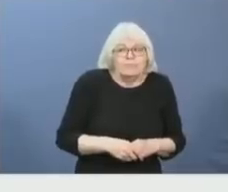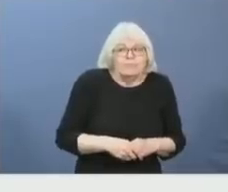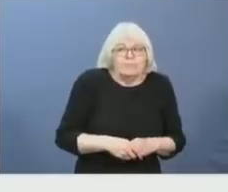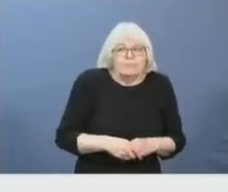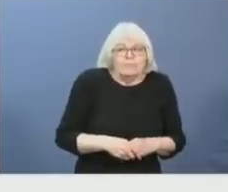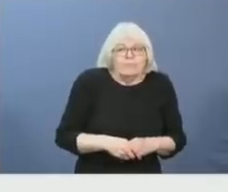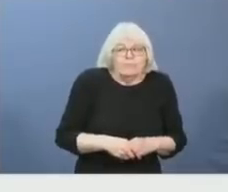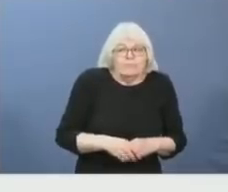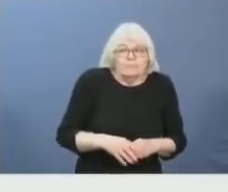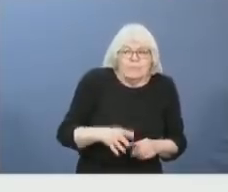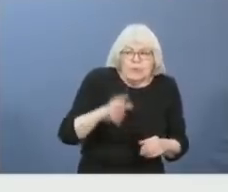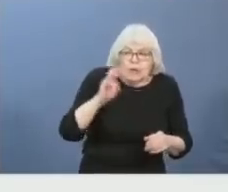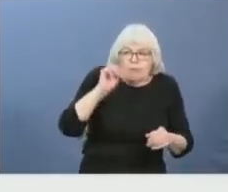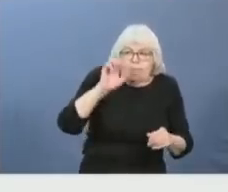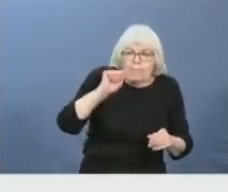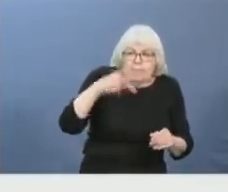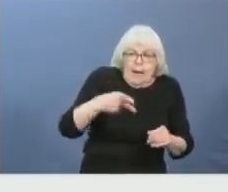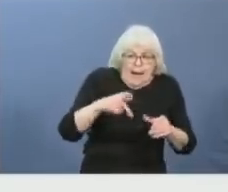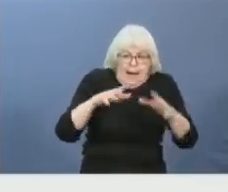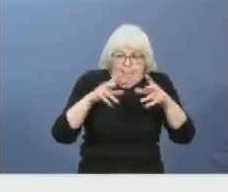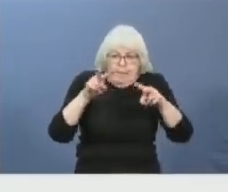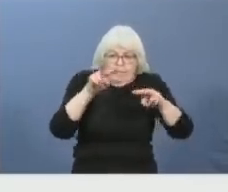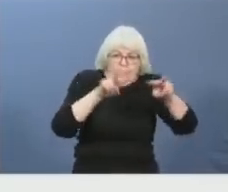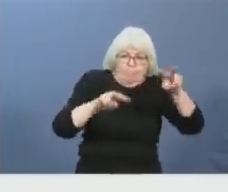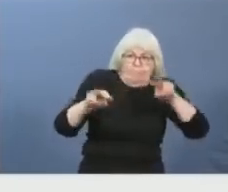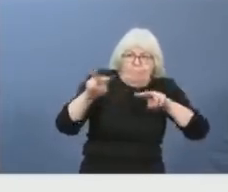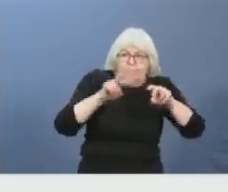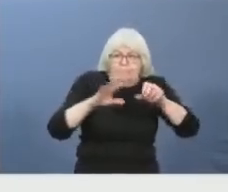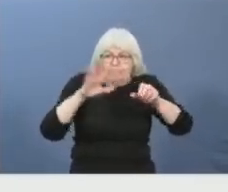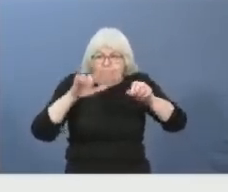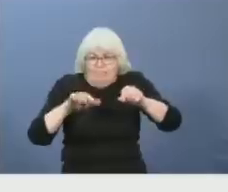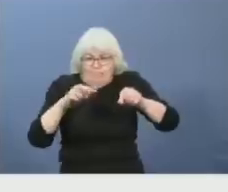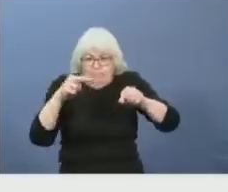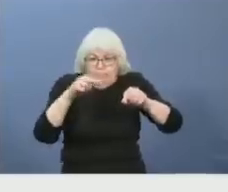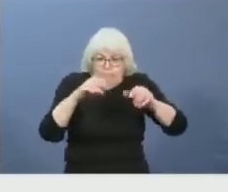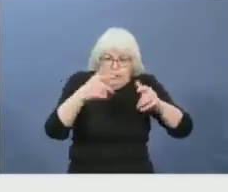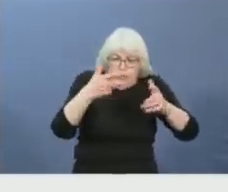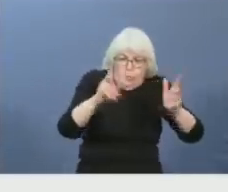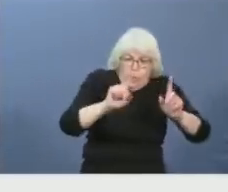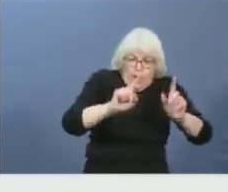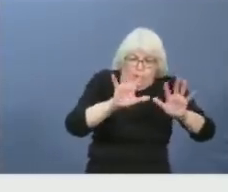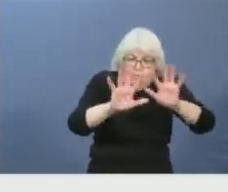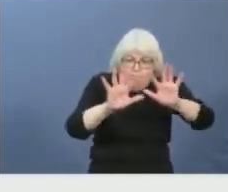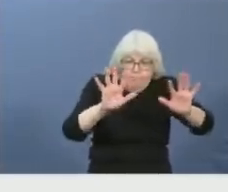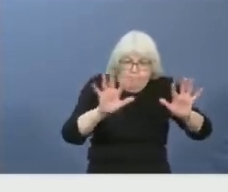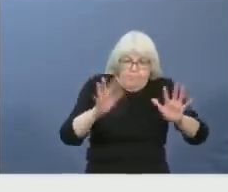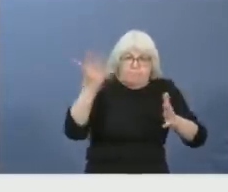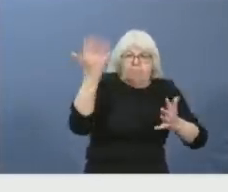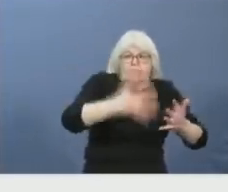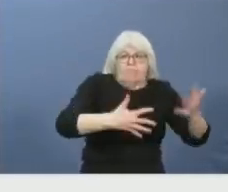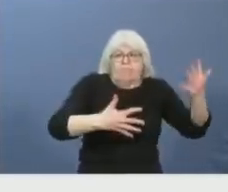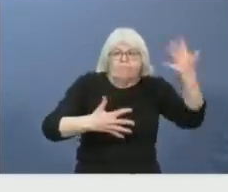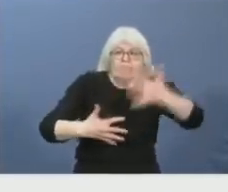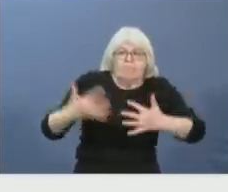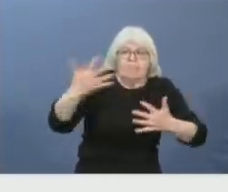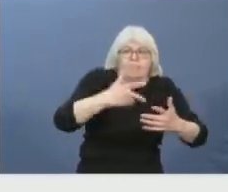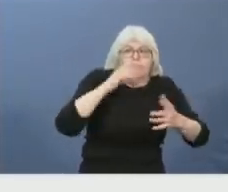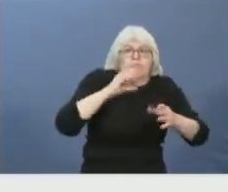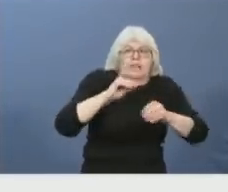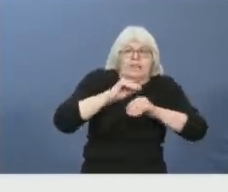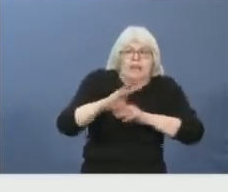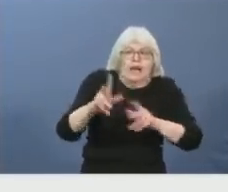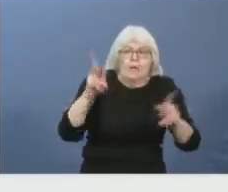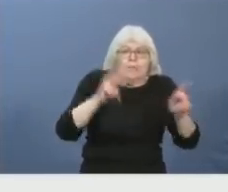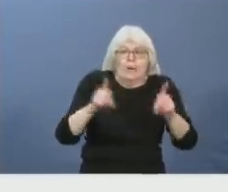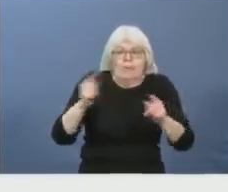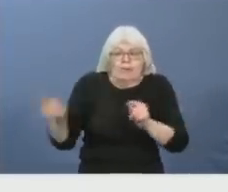have heavy down debris, and we'll implement or incorporate that into our response strategies, knowing that there